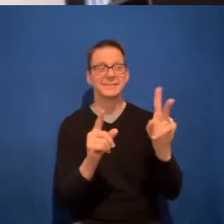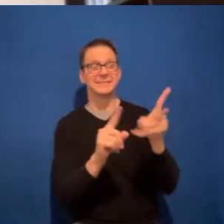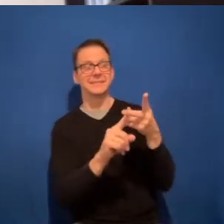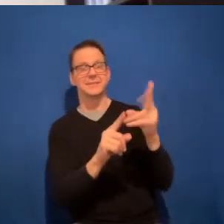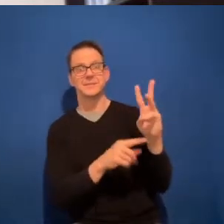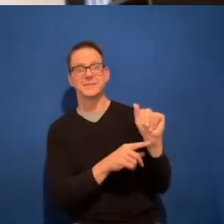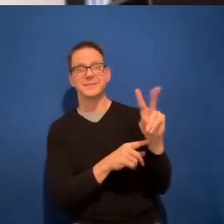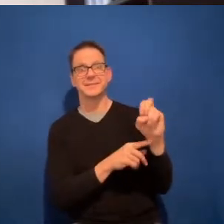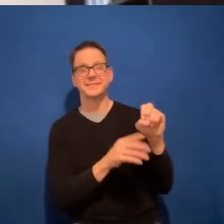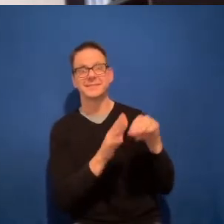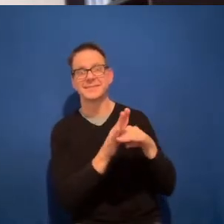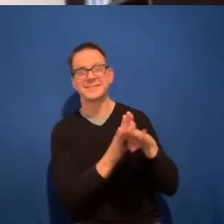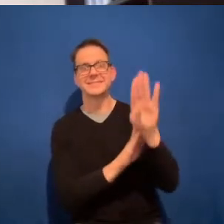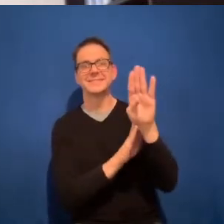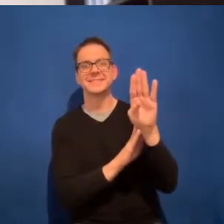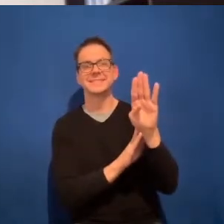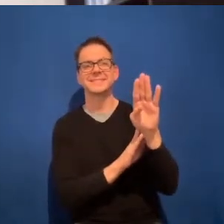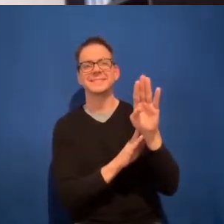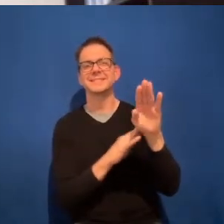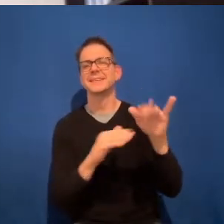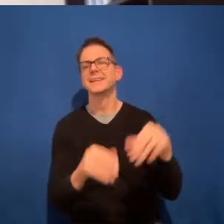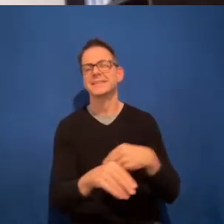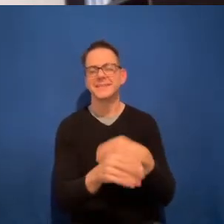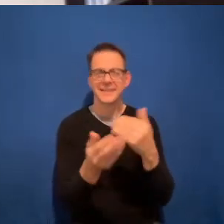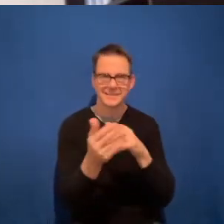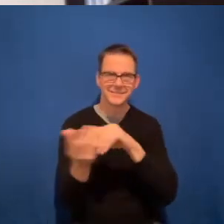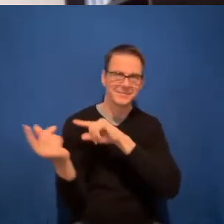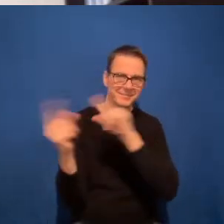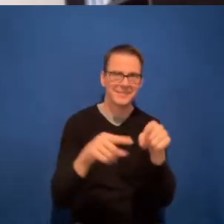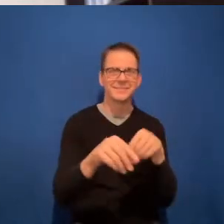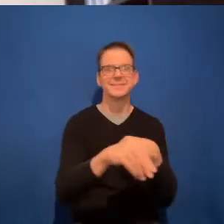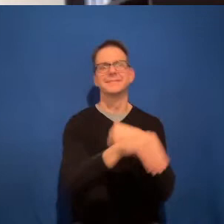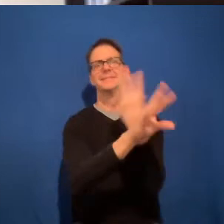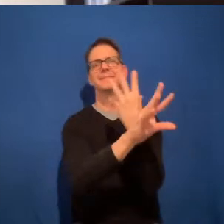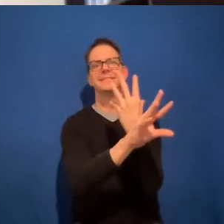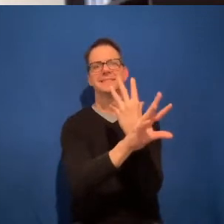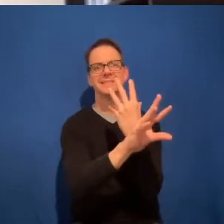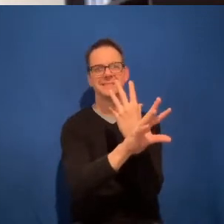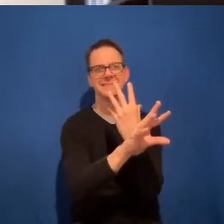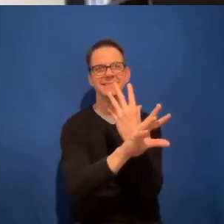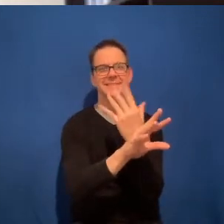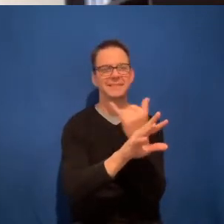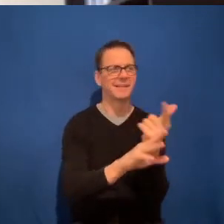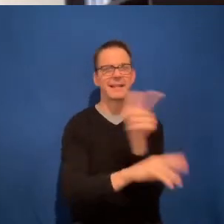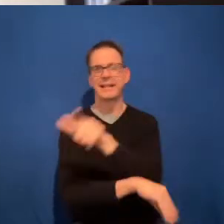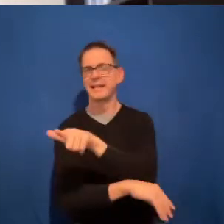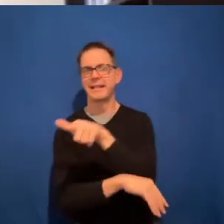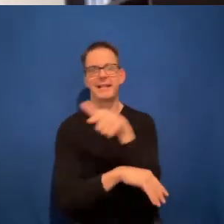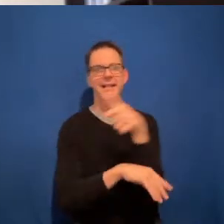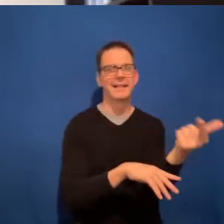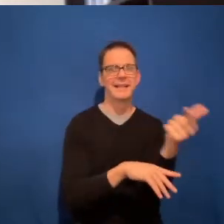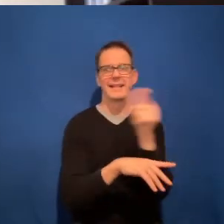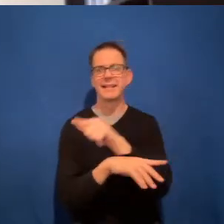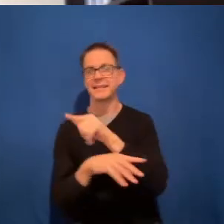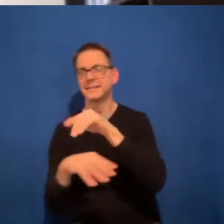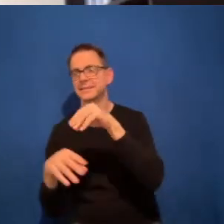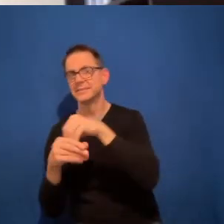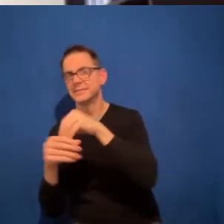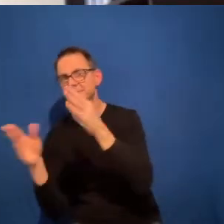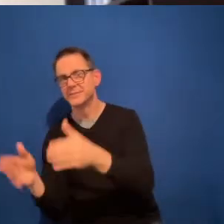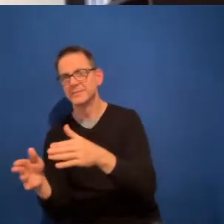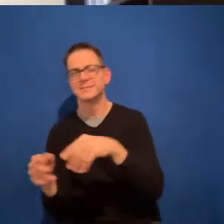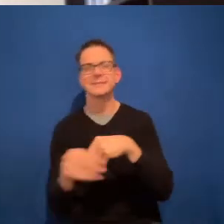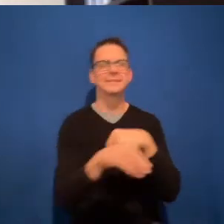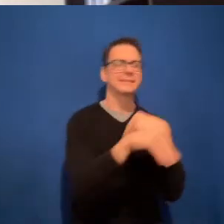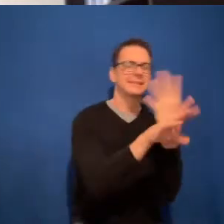the continuous transition back and forth between virtual and person, it's very challenging on everybody, both patients, physicians, staff. There's a